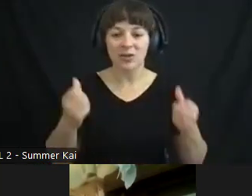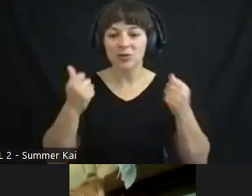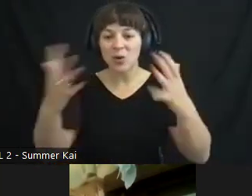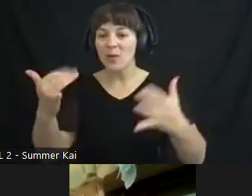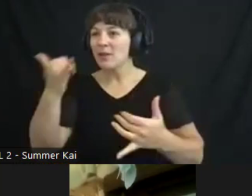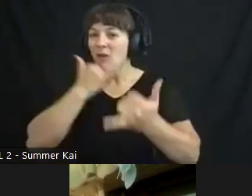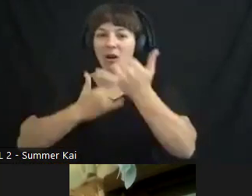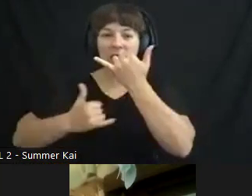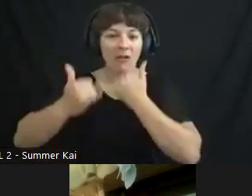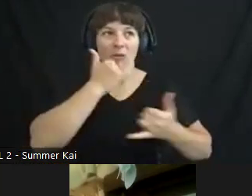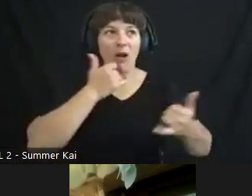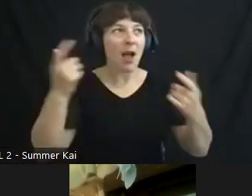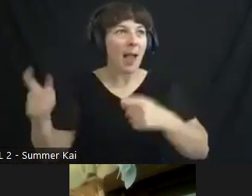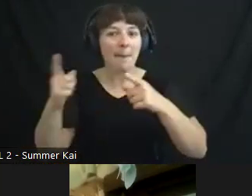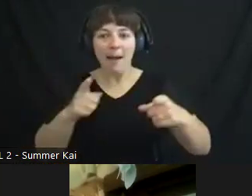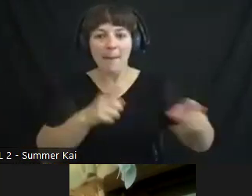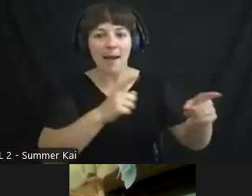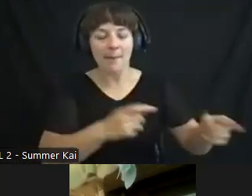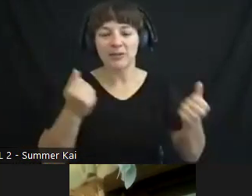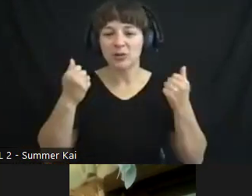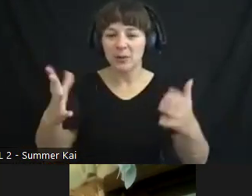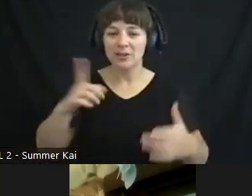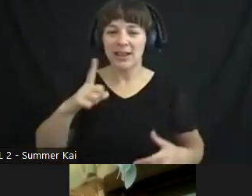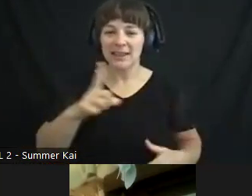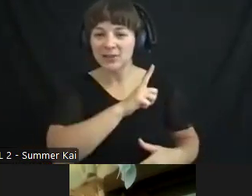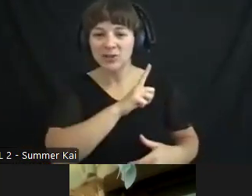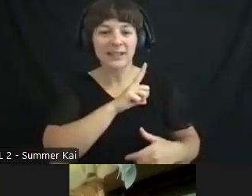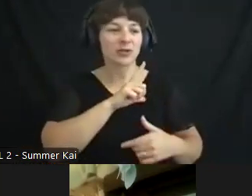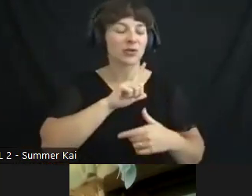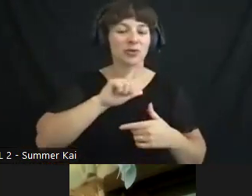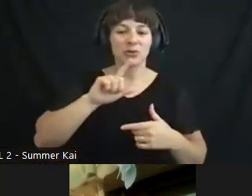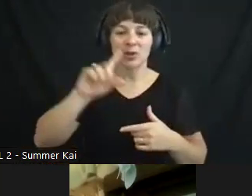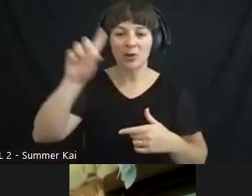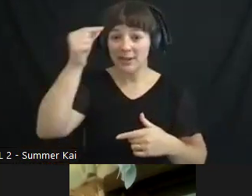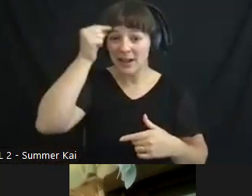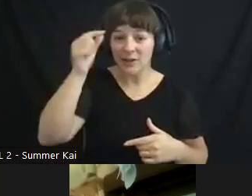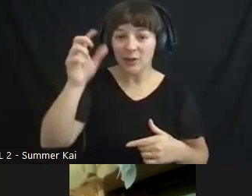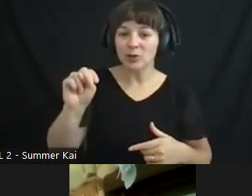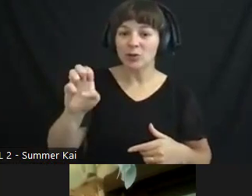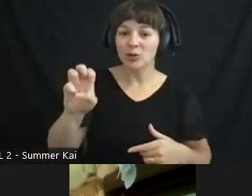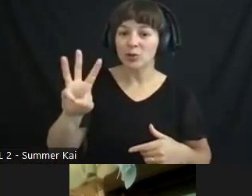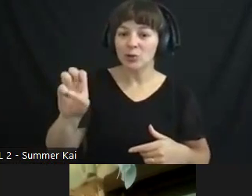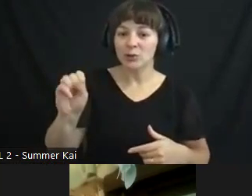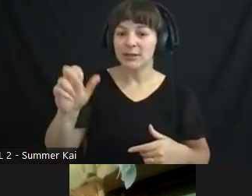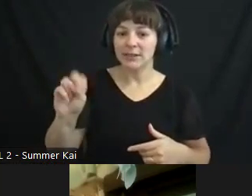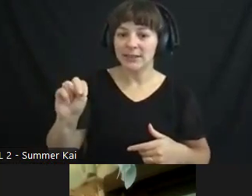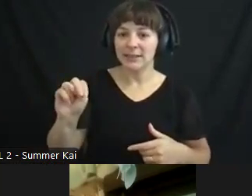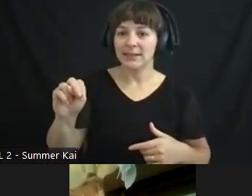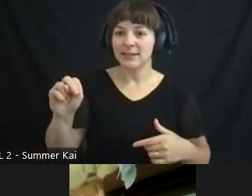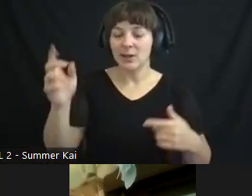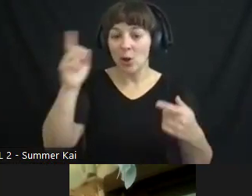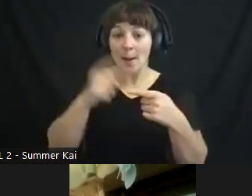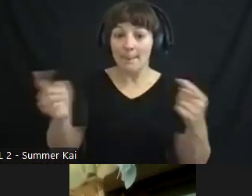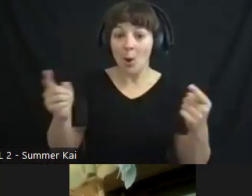there's so many legislator, even our Governor Newsom, oppose what he's doing in